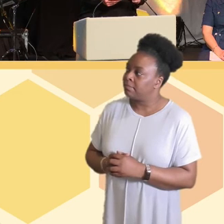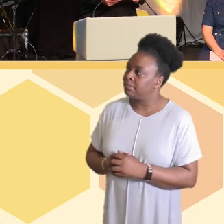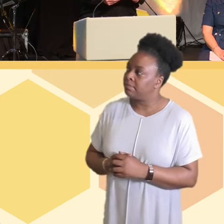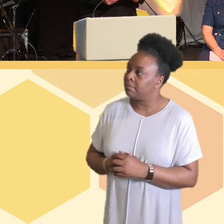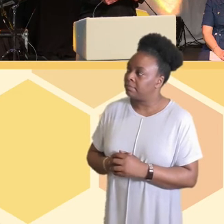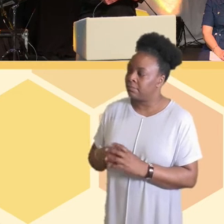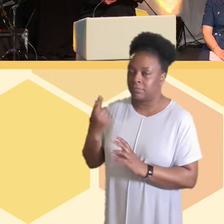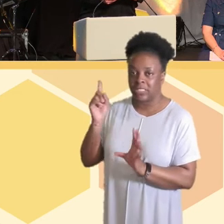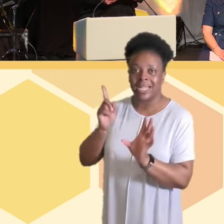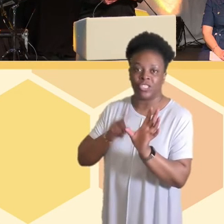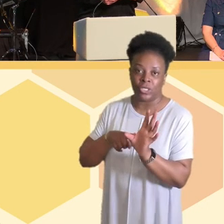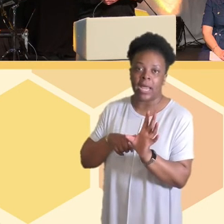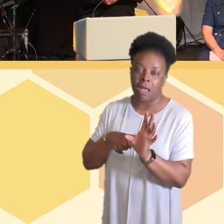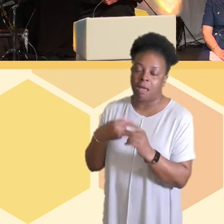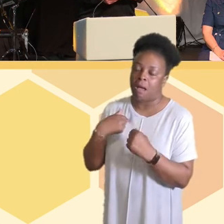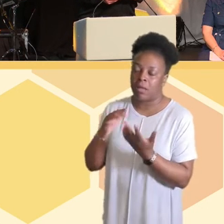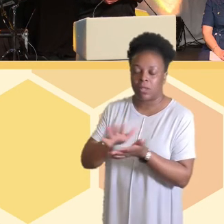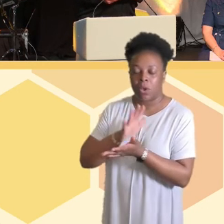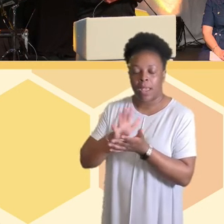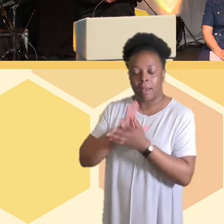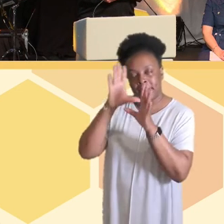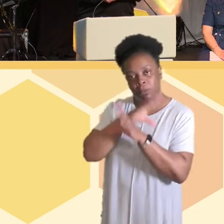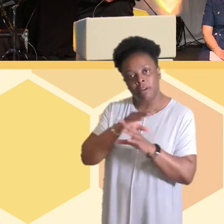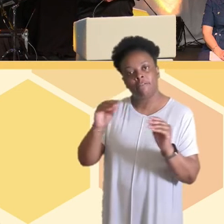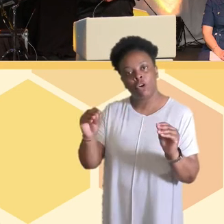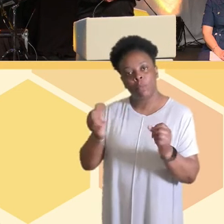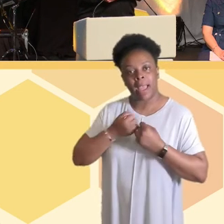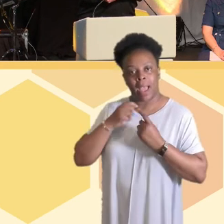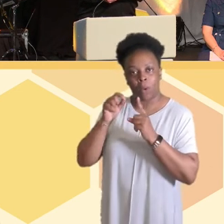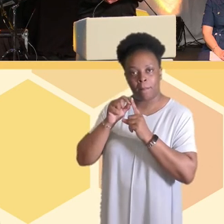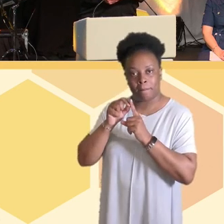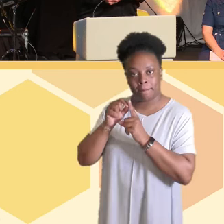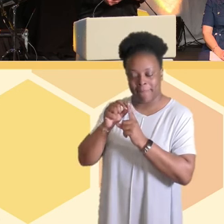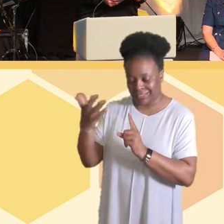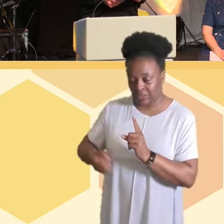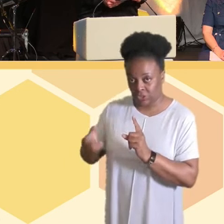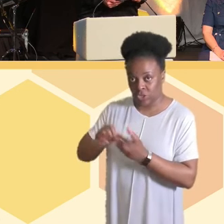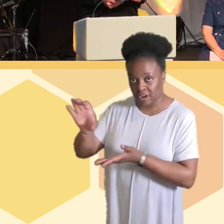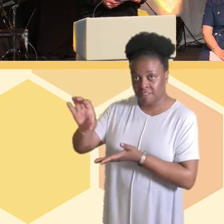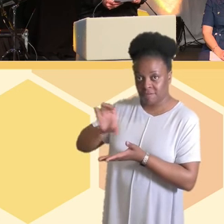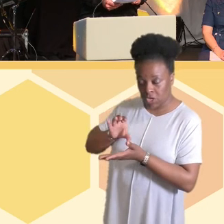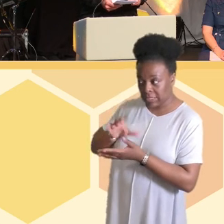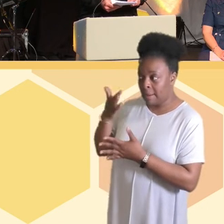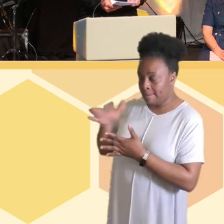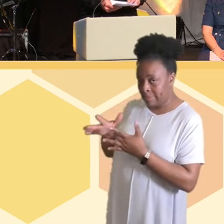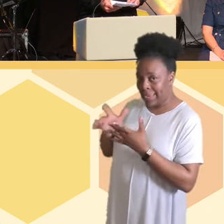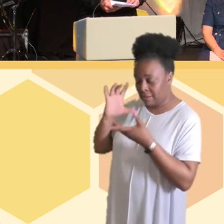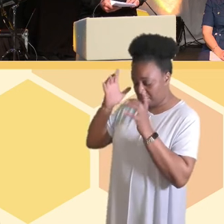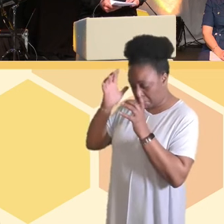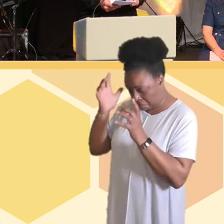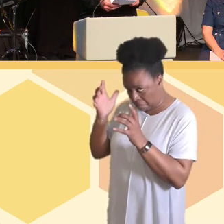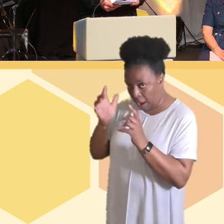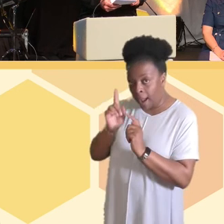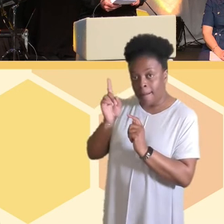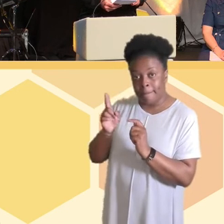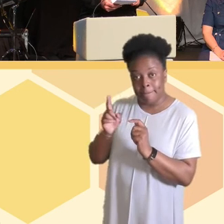Last year, I was pleased to report that the pension fund, which had been a major concern over the past decade, is no longer